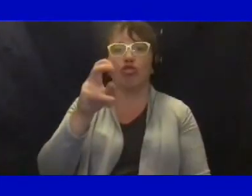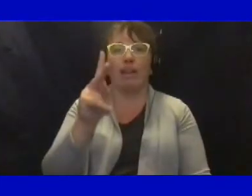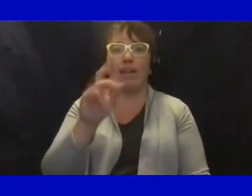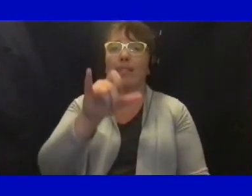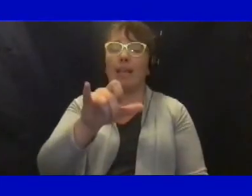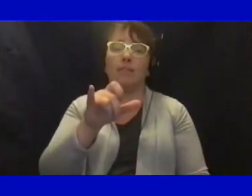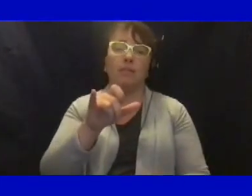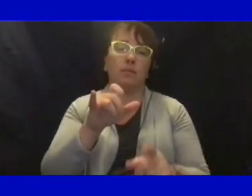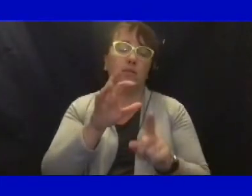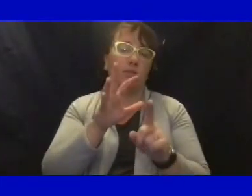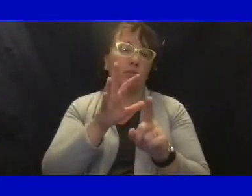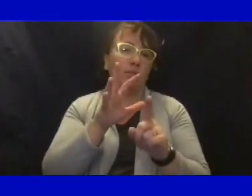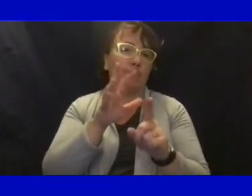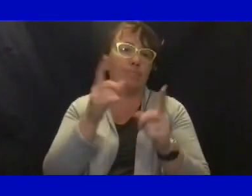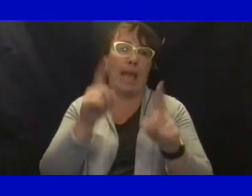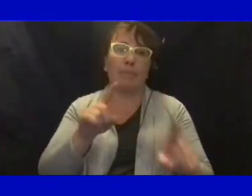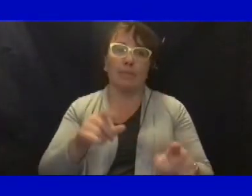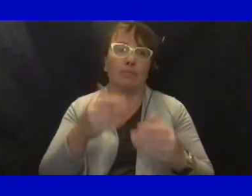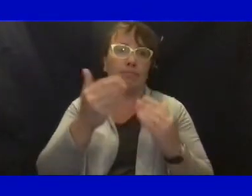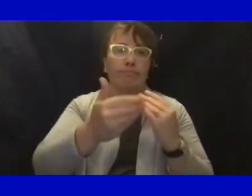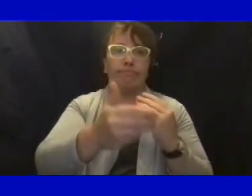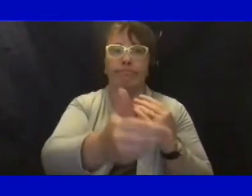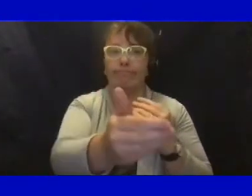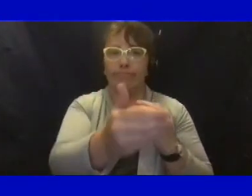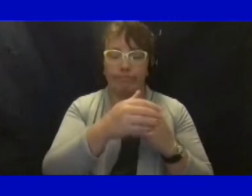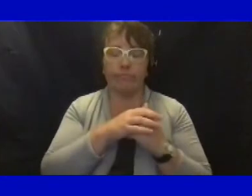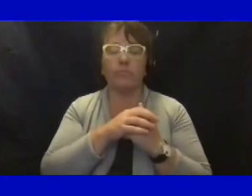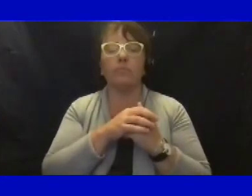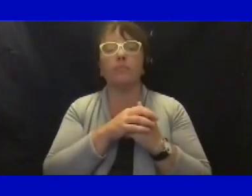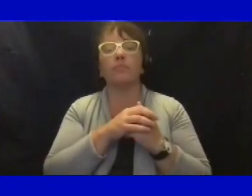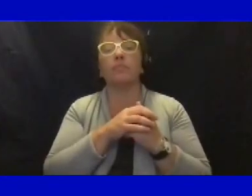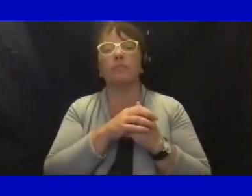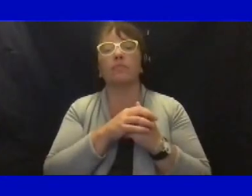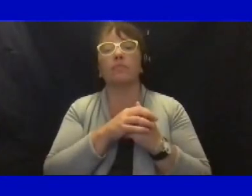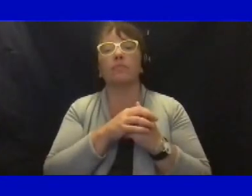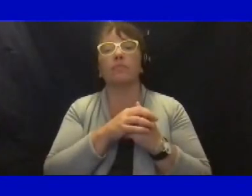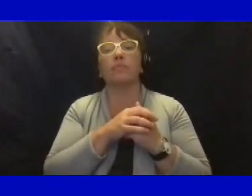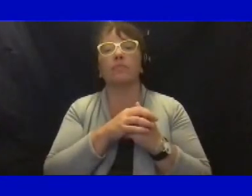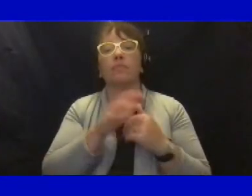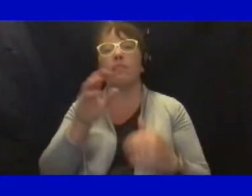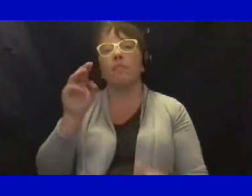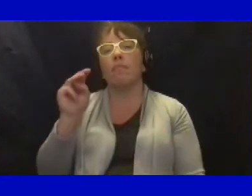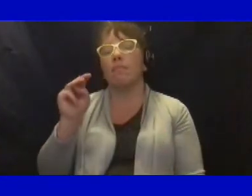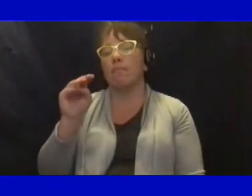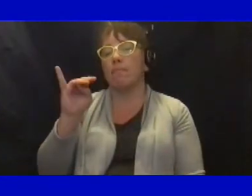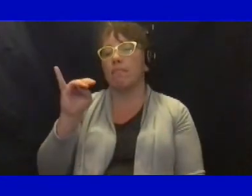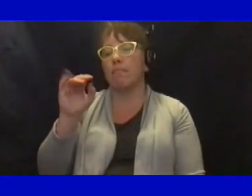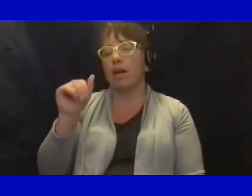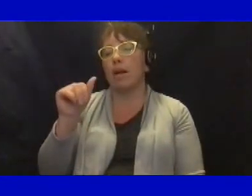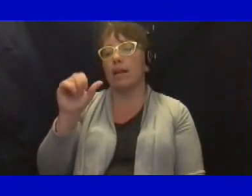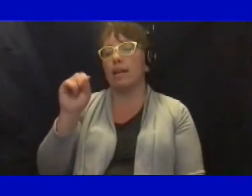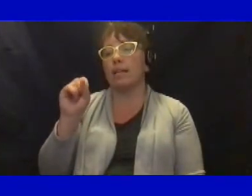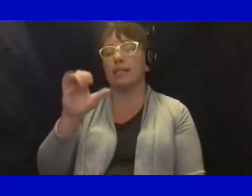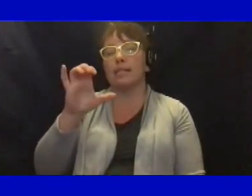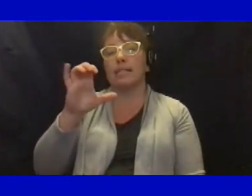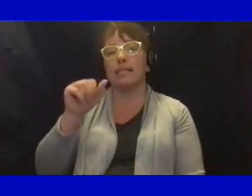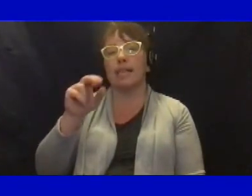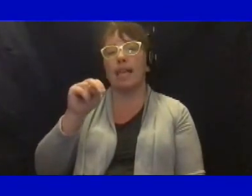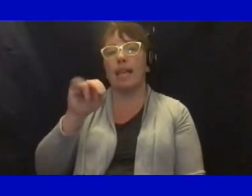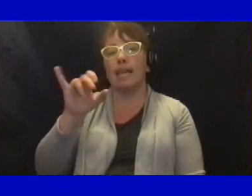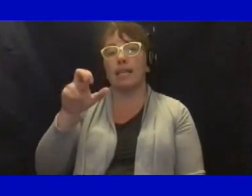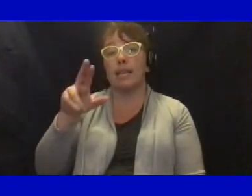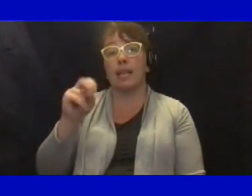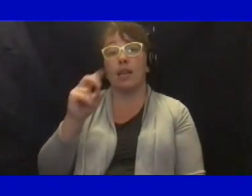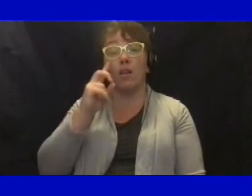Bellflower. And then moving east, when we get to Myers Canyon, the road itself, for the residents up there, you guys